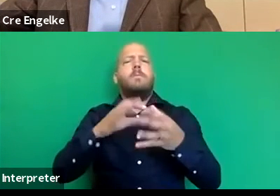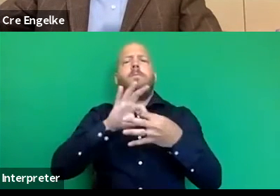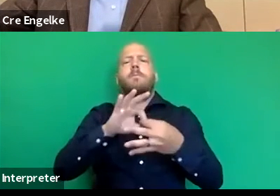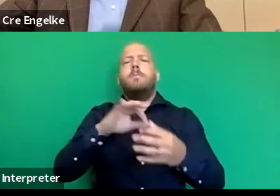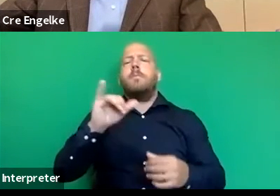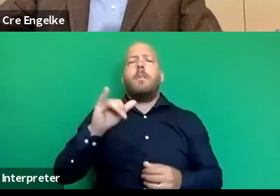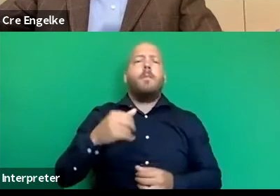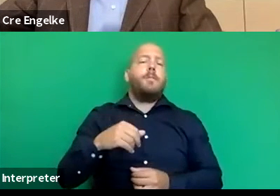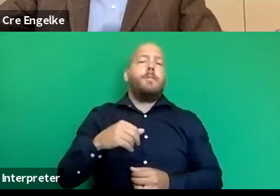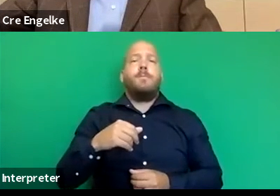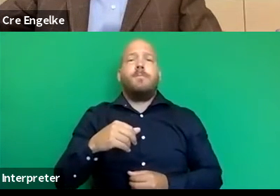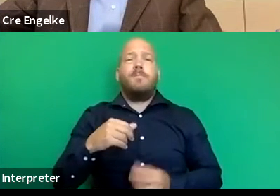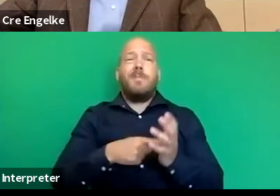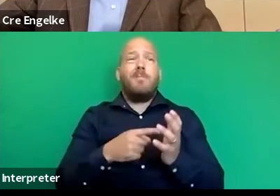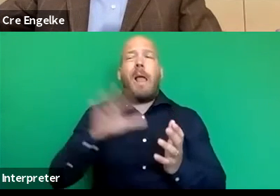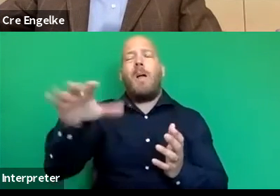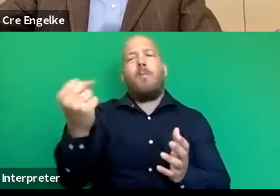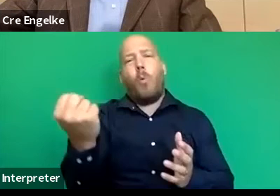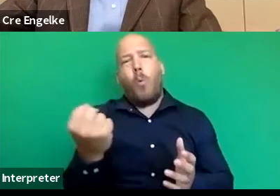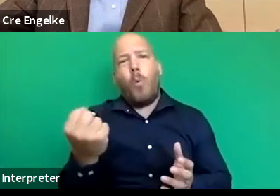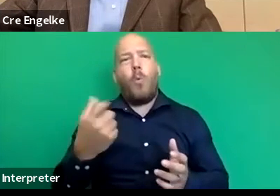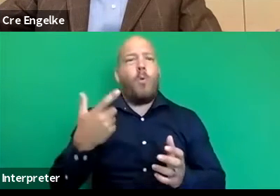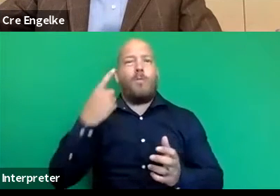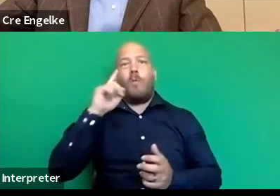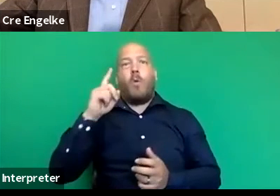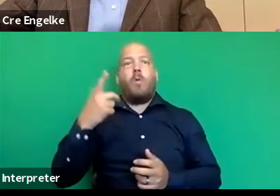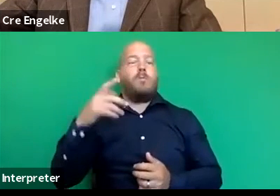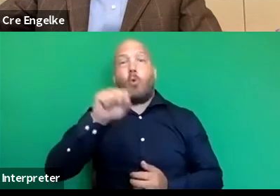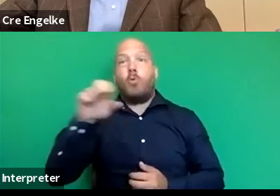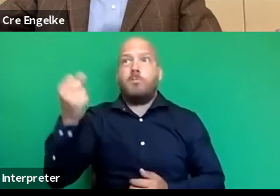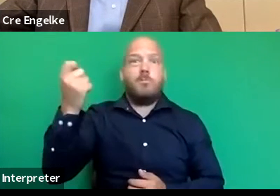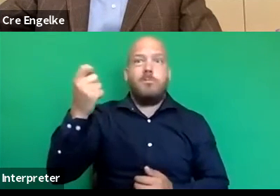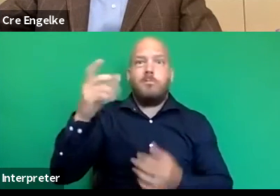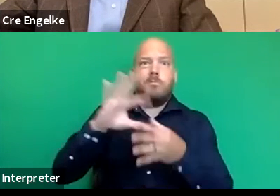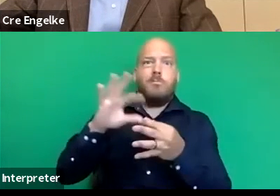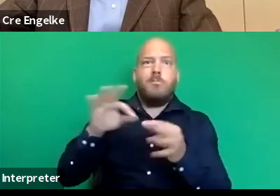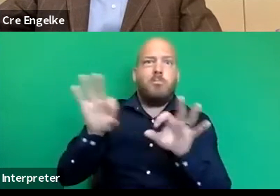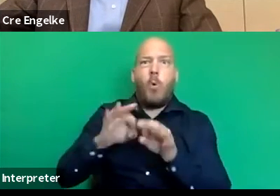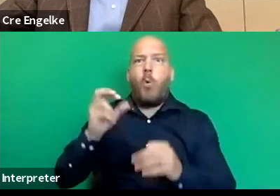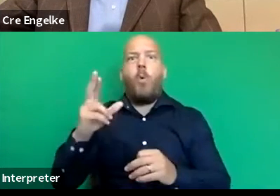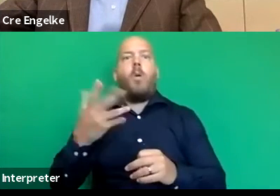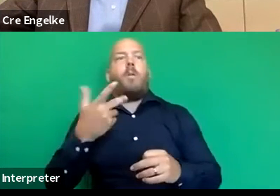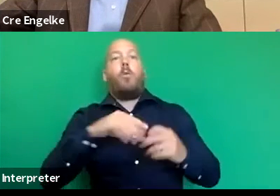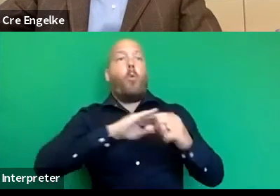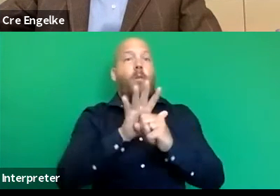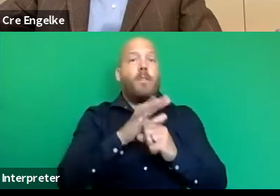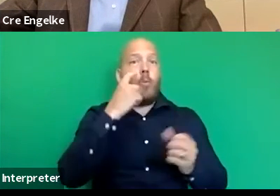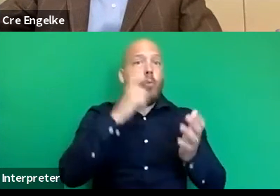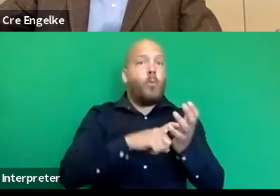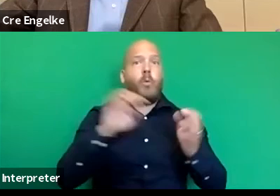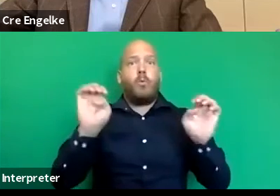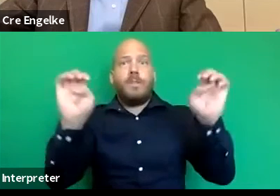on hold for Social Security or COVID checks, things like that. It turns out to be very